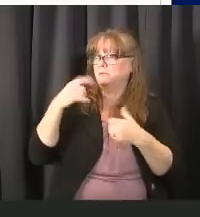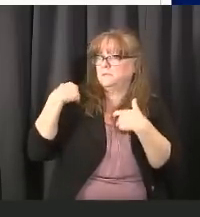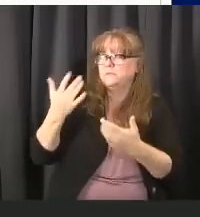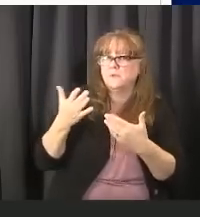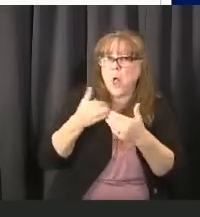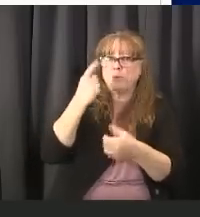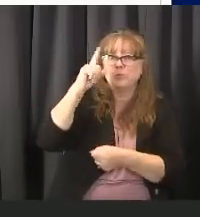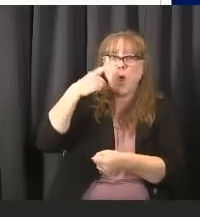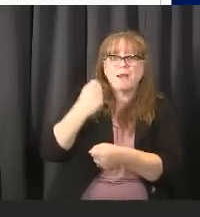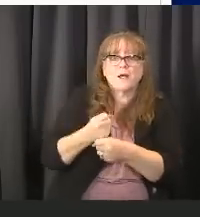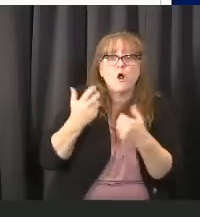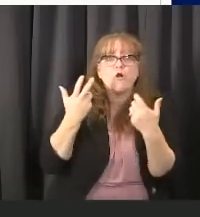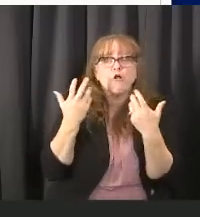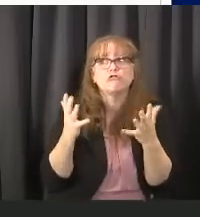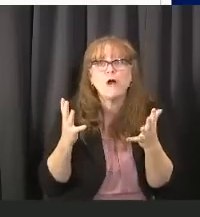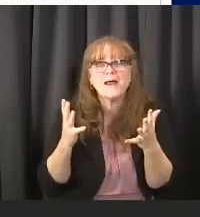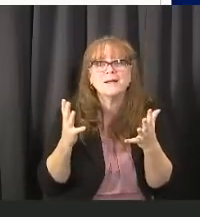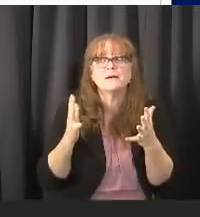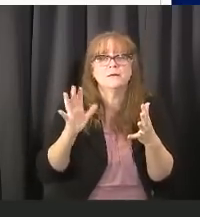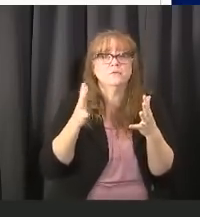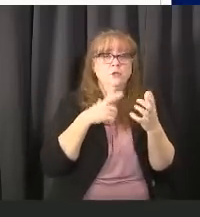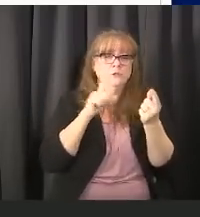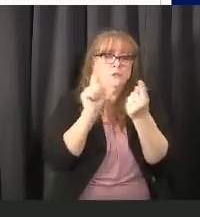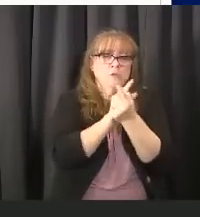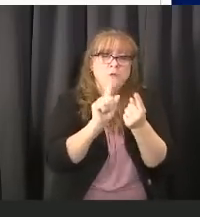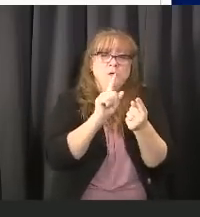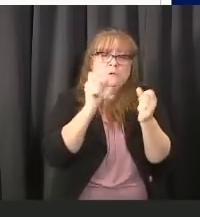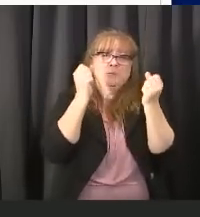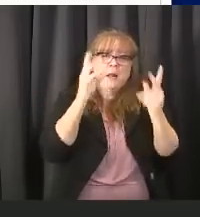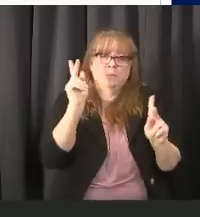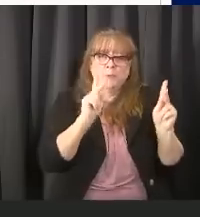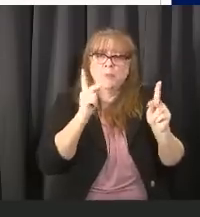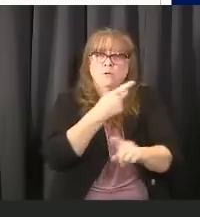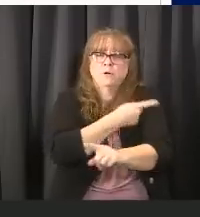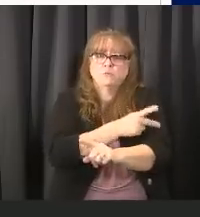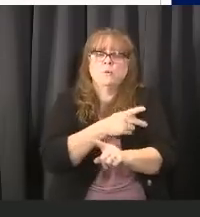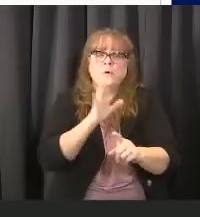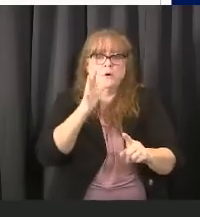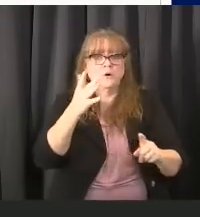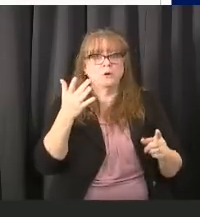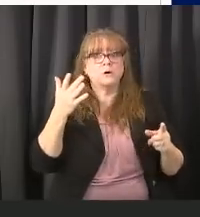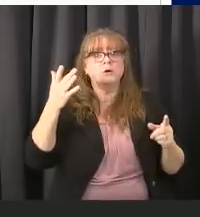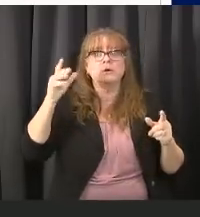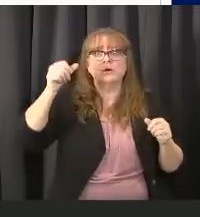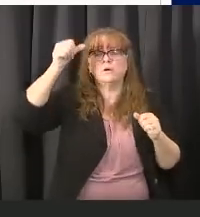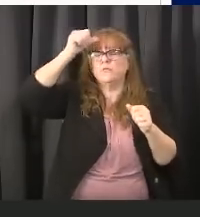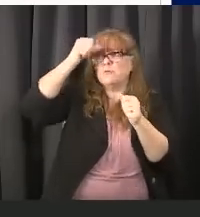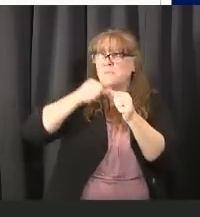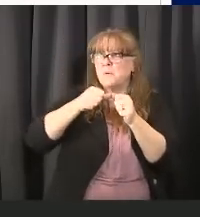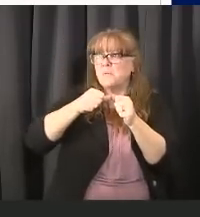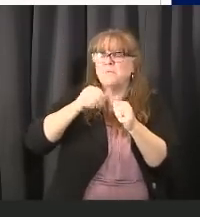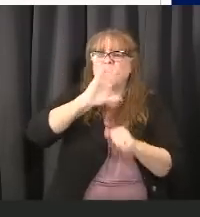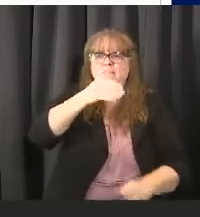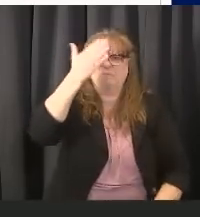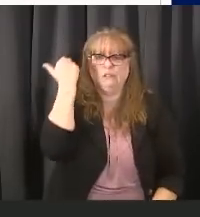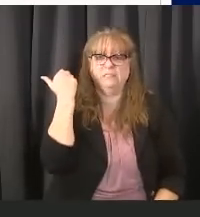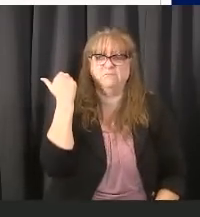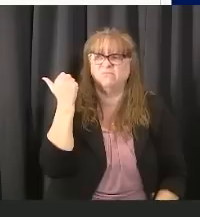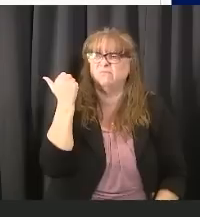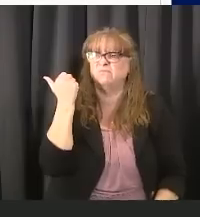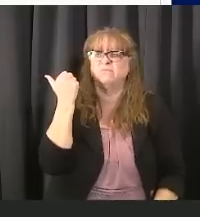ever forget. It's also just remarkable and scientifically incredible that we have a vaccine almost a